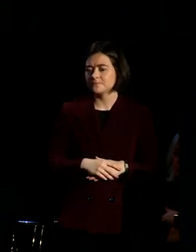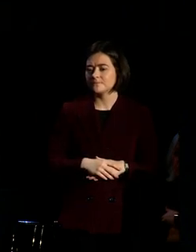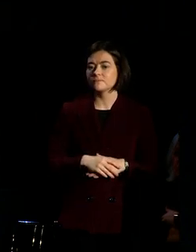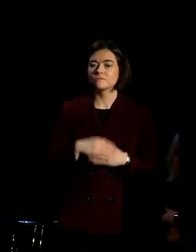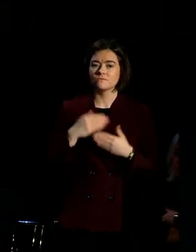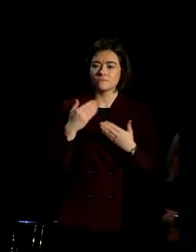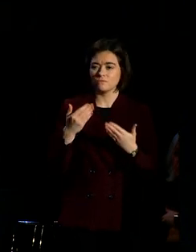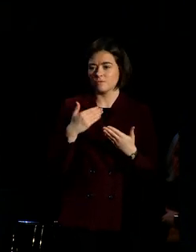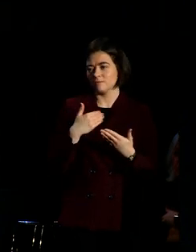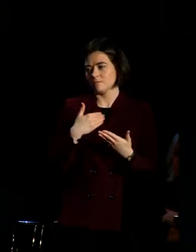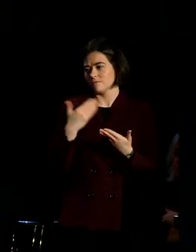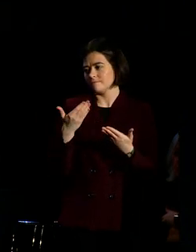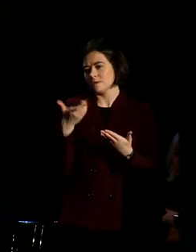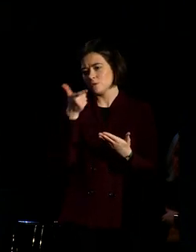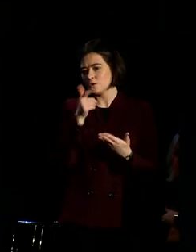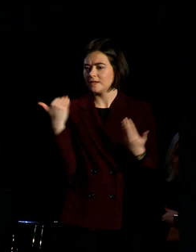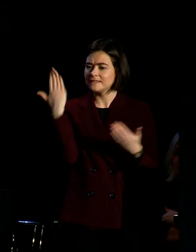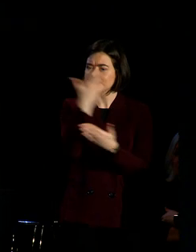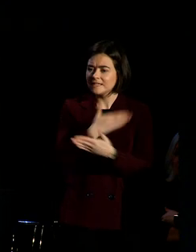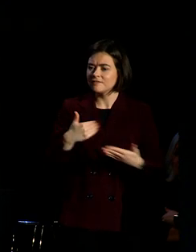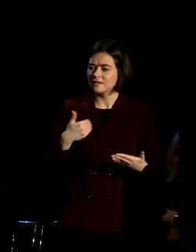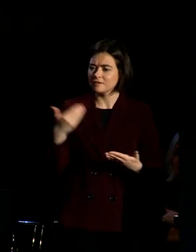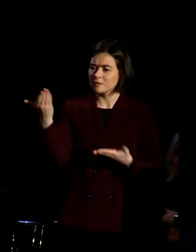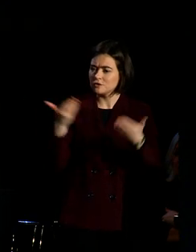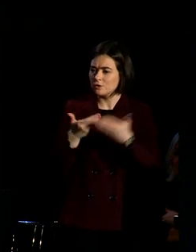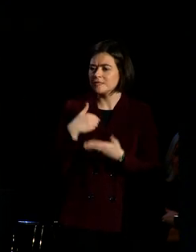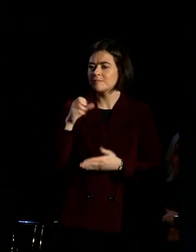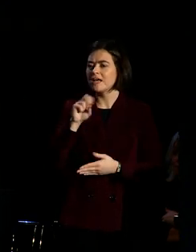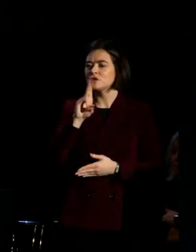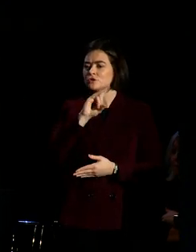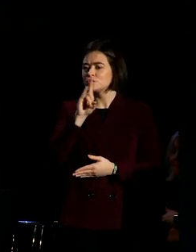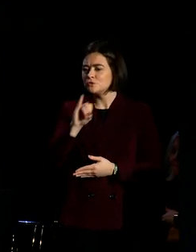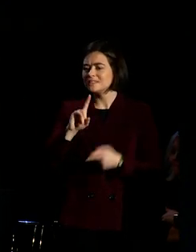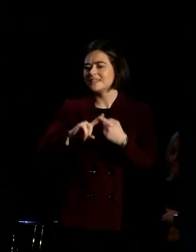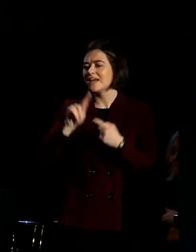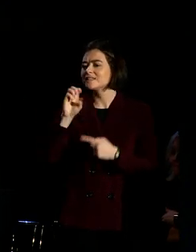We are blessed this evening to be joined by Susie and Tommy.